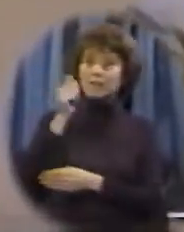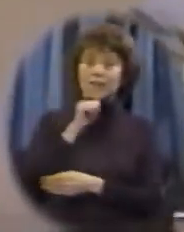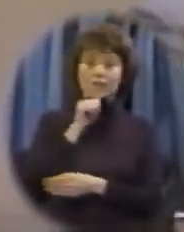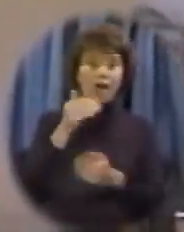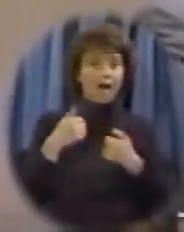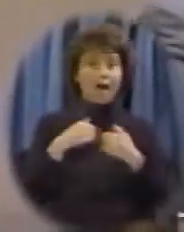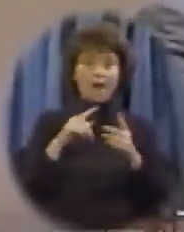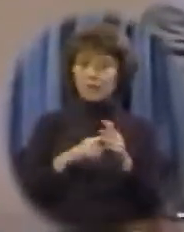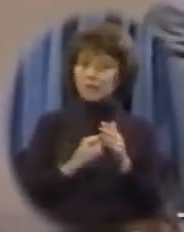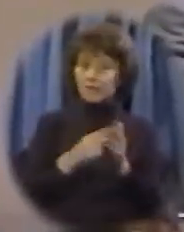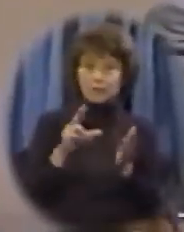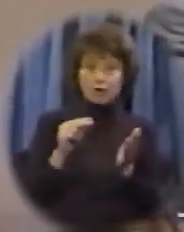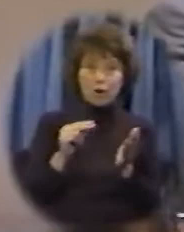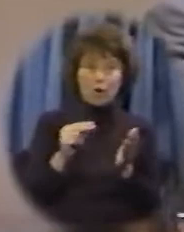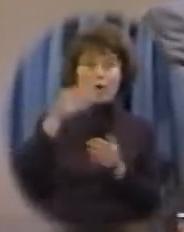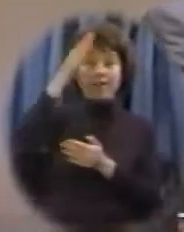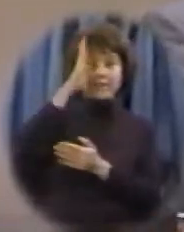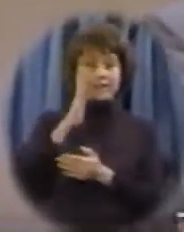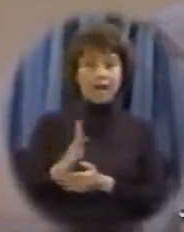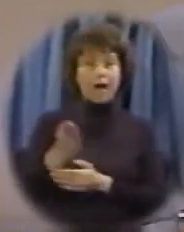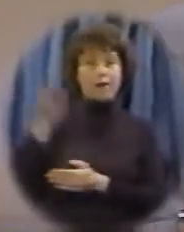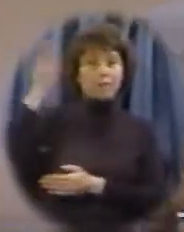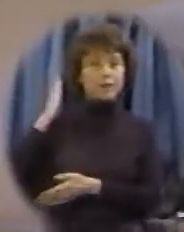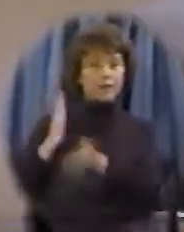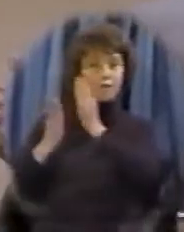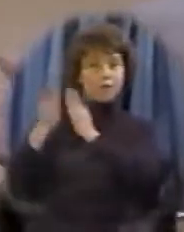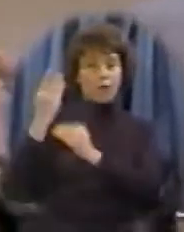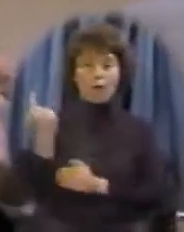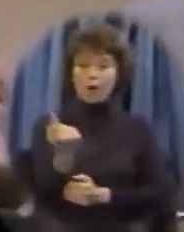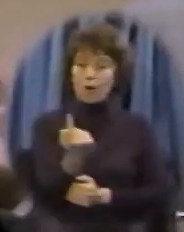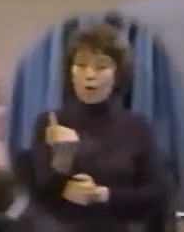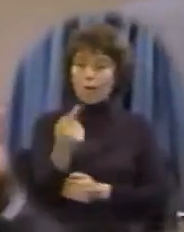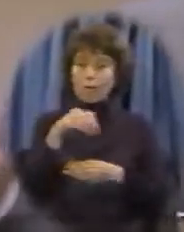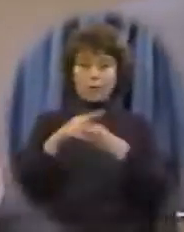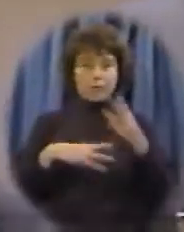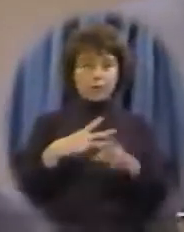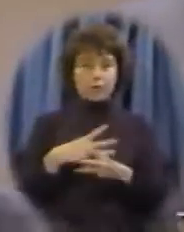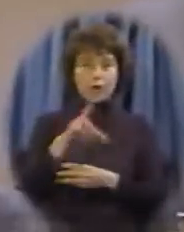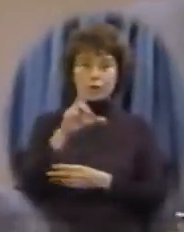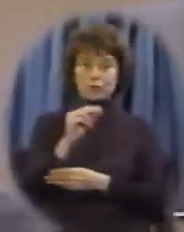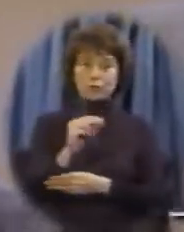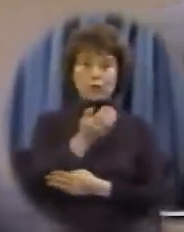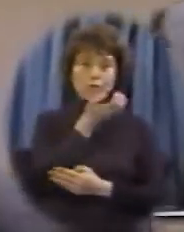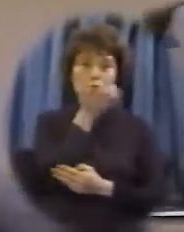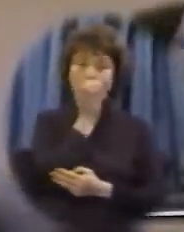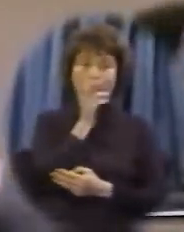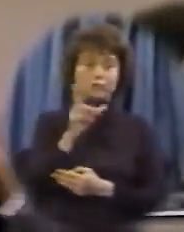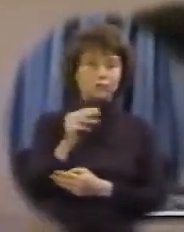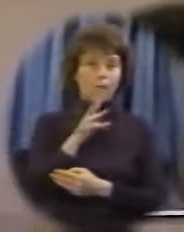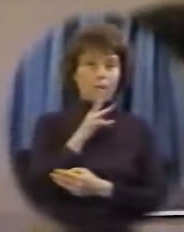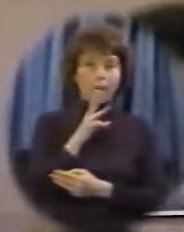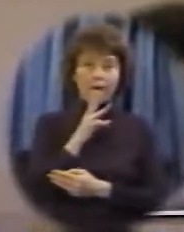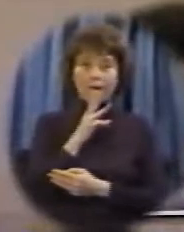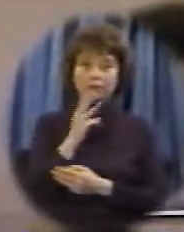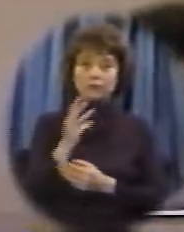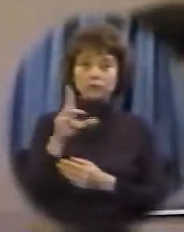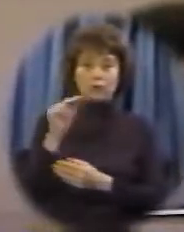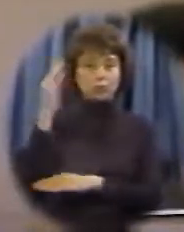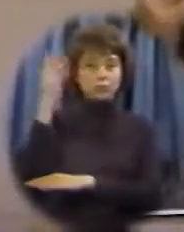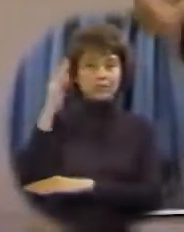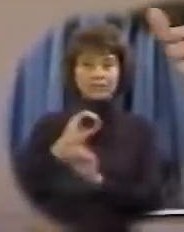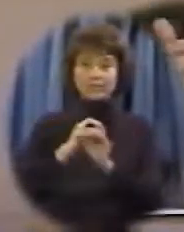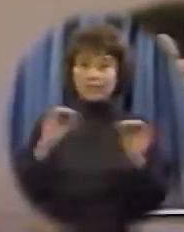a time when God was alone in the world. There was no trees, no grass, no water, no foliage, no nothing. Just